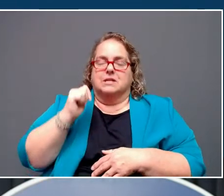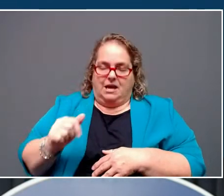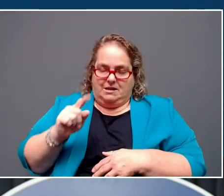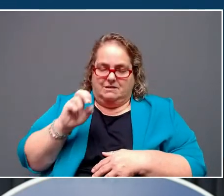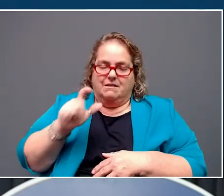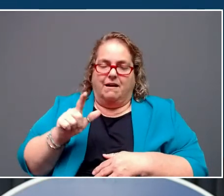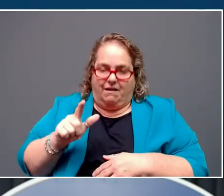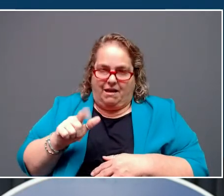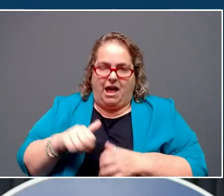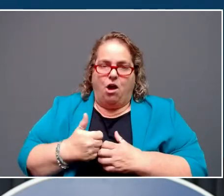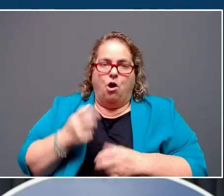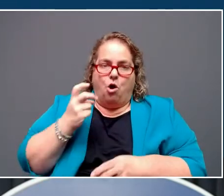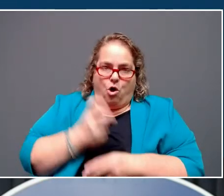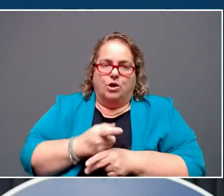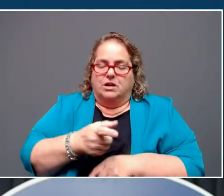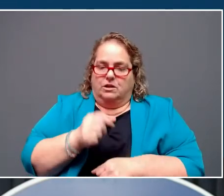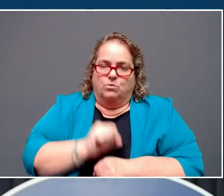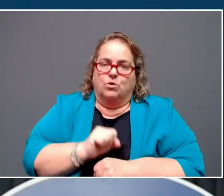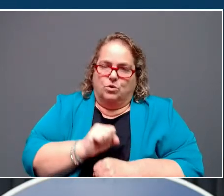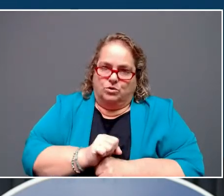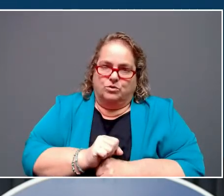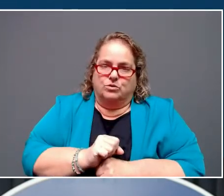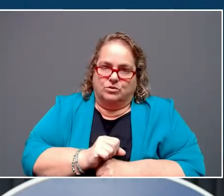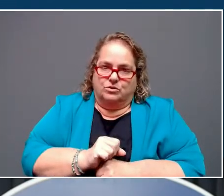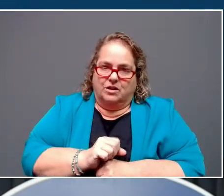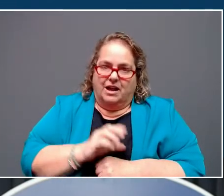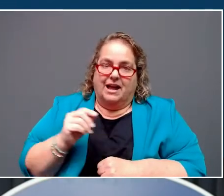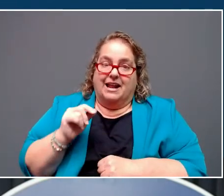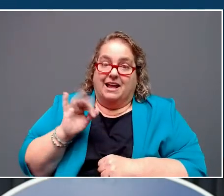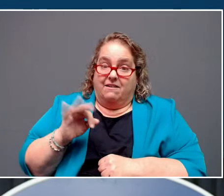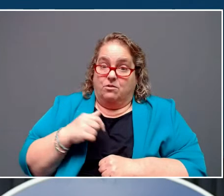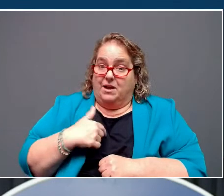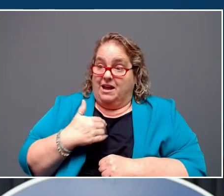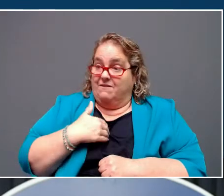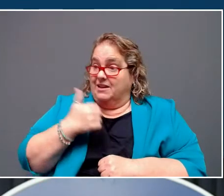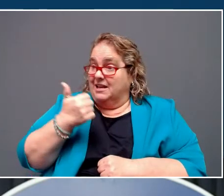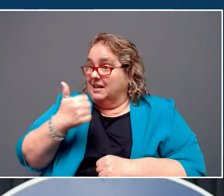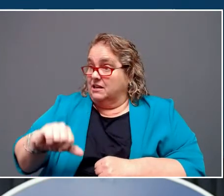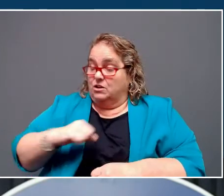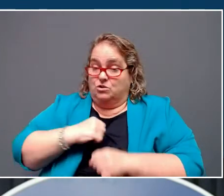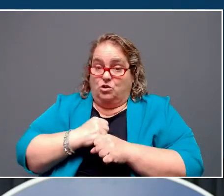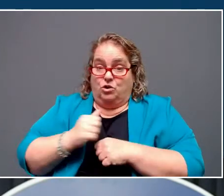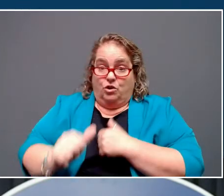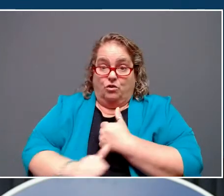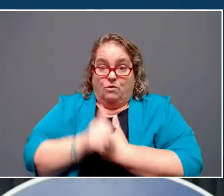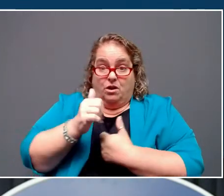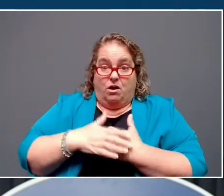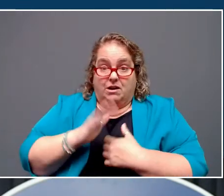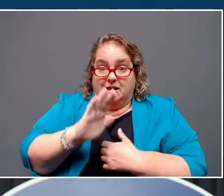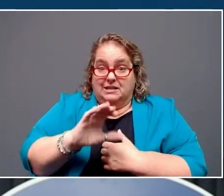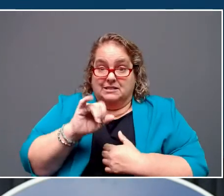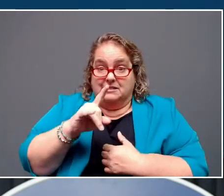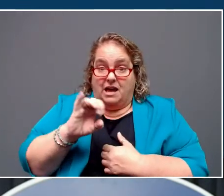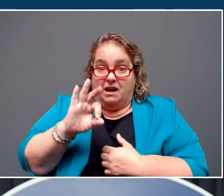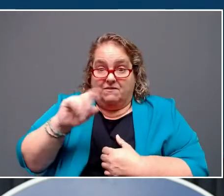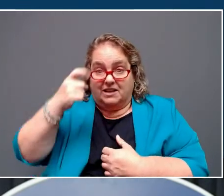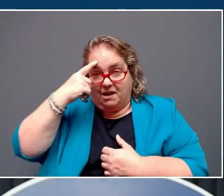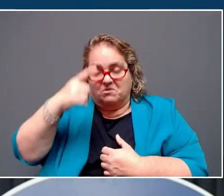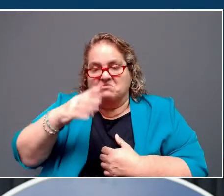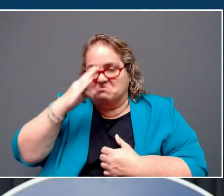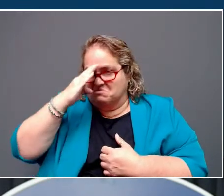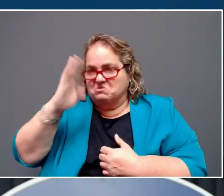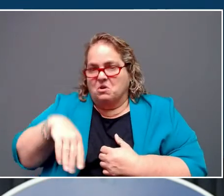how hard he works. And that if we were to have any security threat on his side of the Capitol, that we would know and be